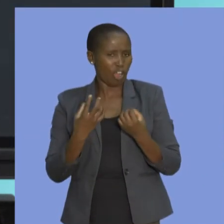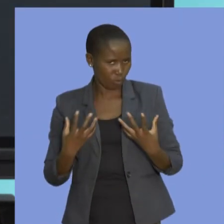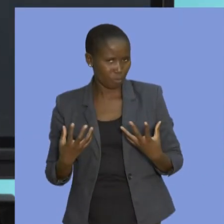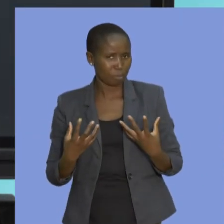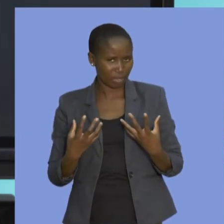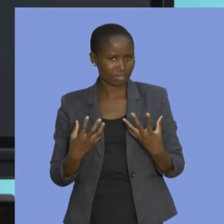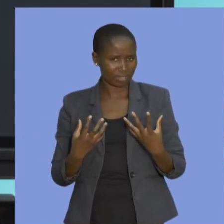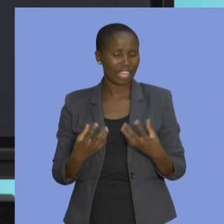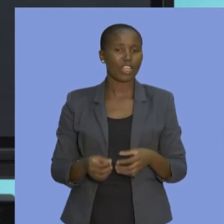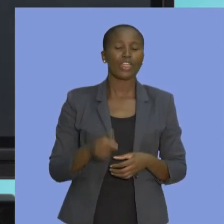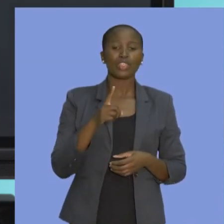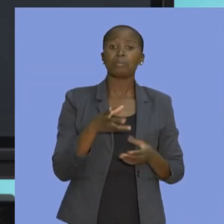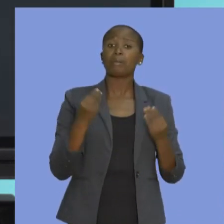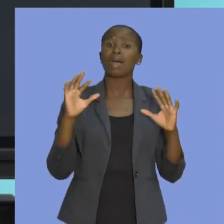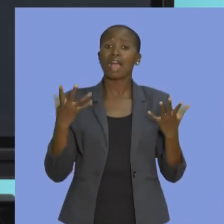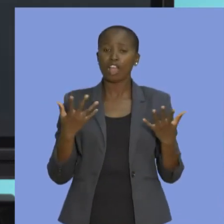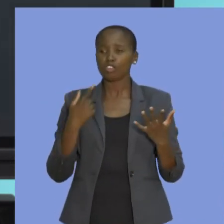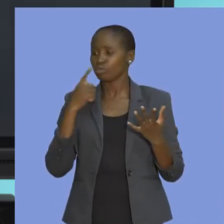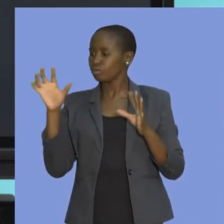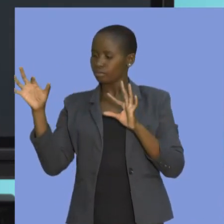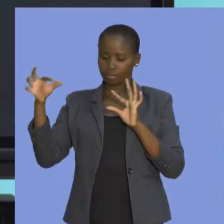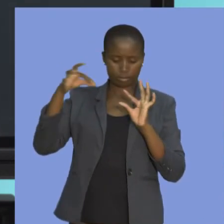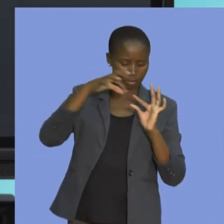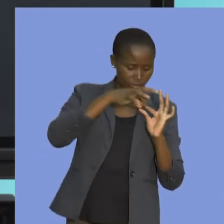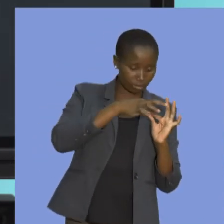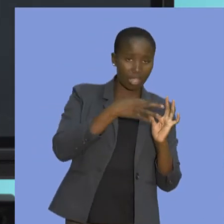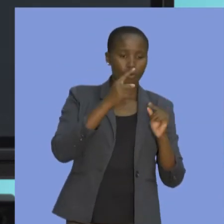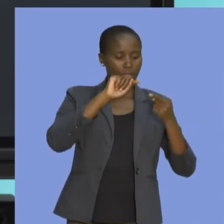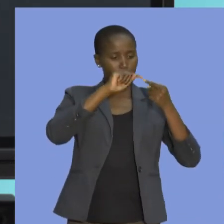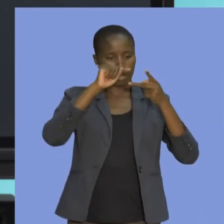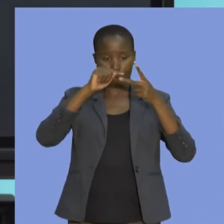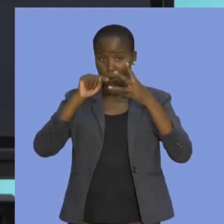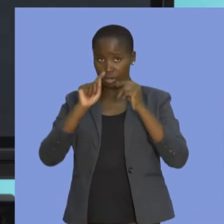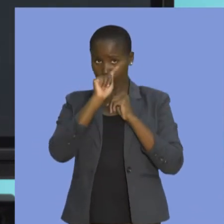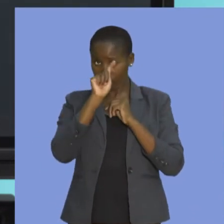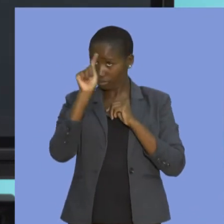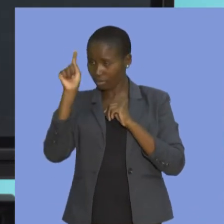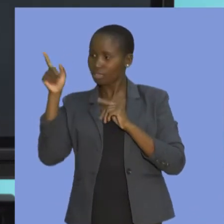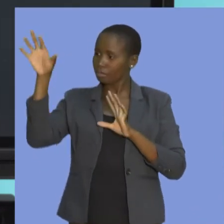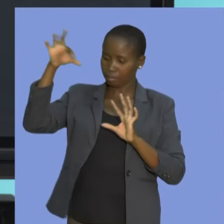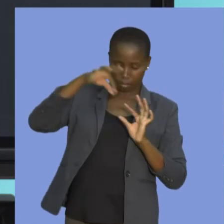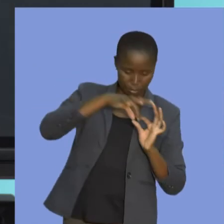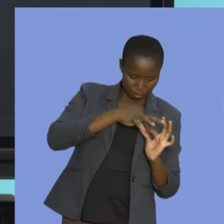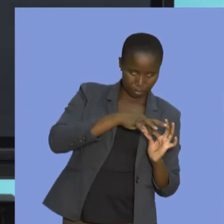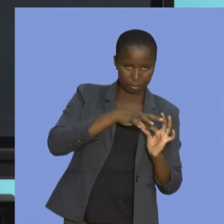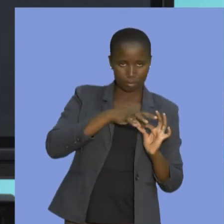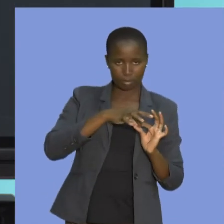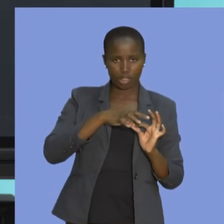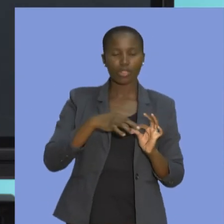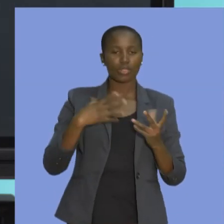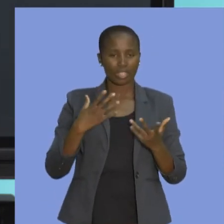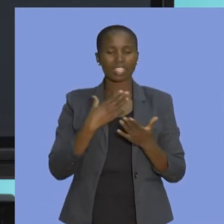that? We join the end point of an interval using the cumulative frequency. You're making that an